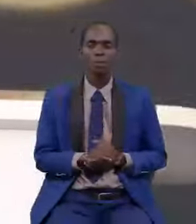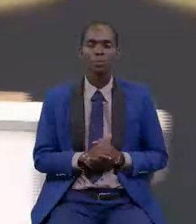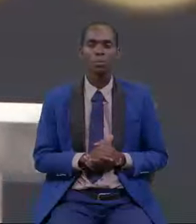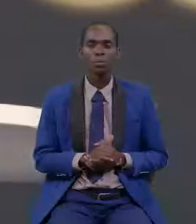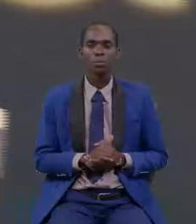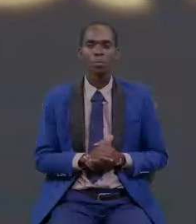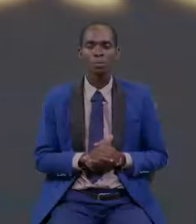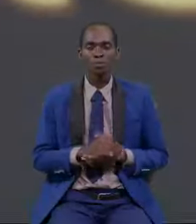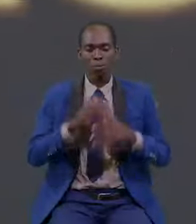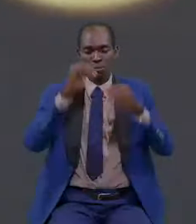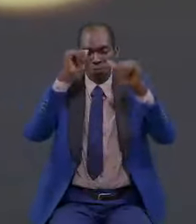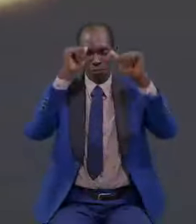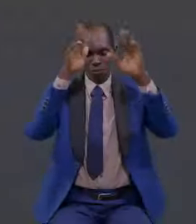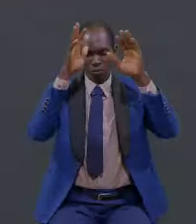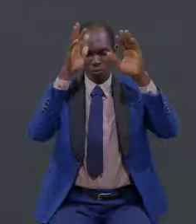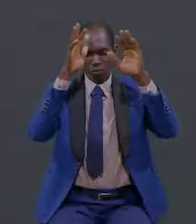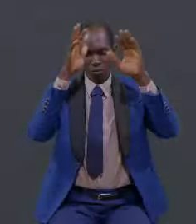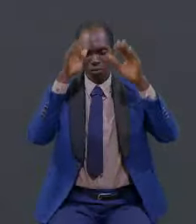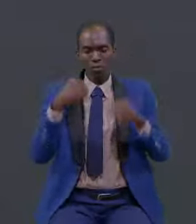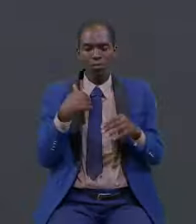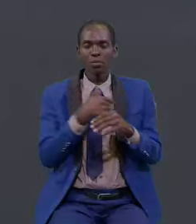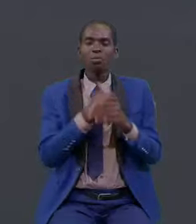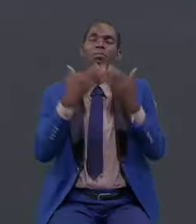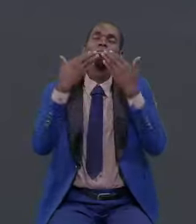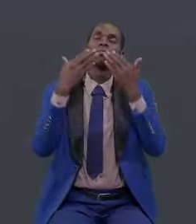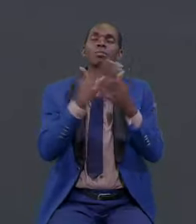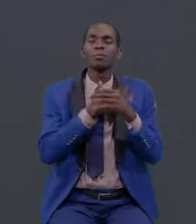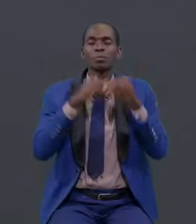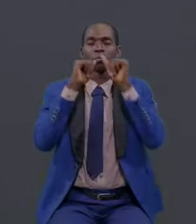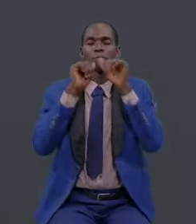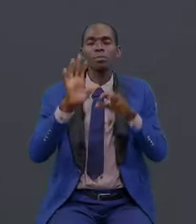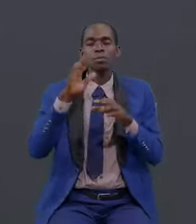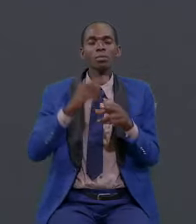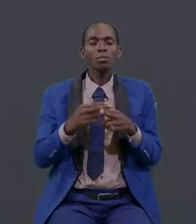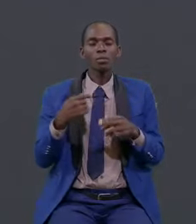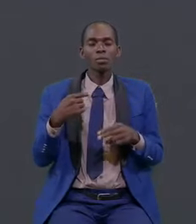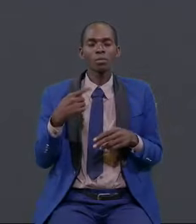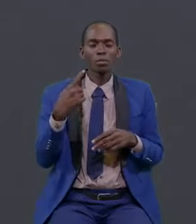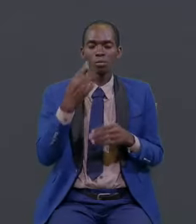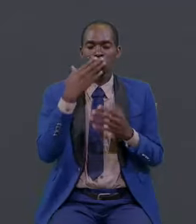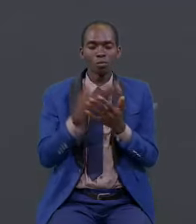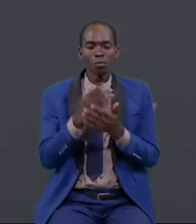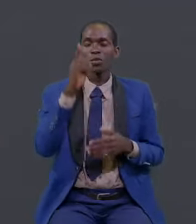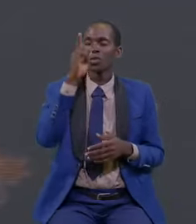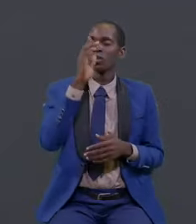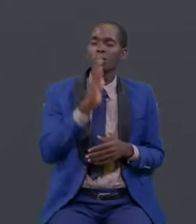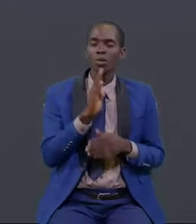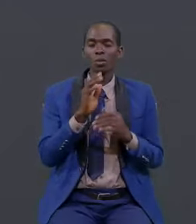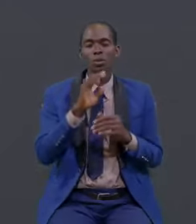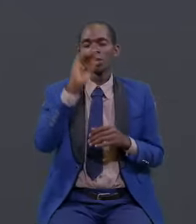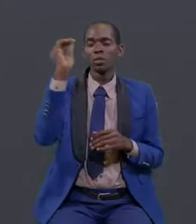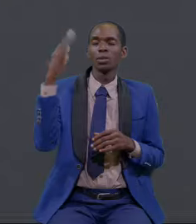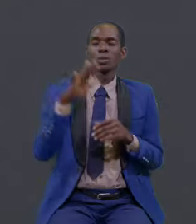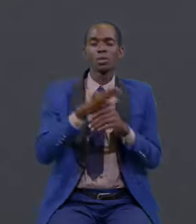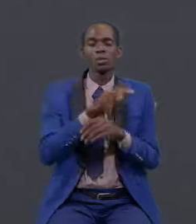Father, we thank and bless your name. You're a good God, gracious God, a loving